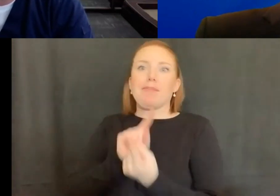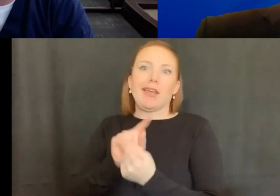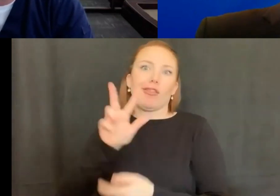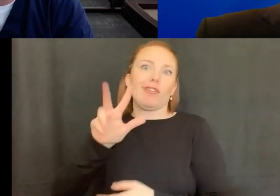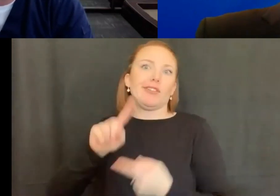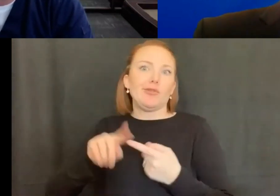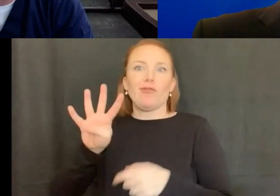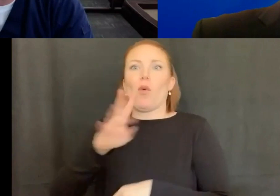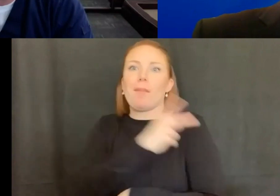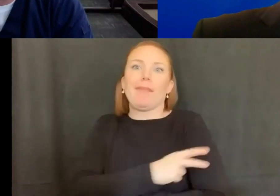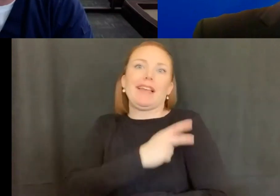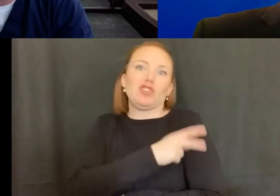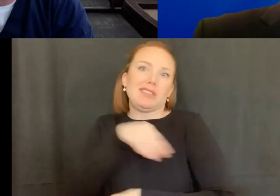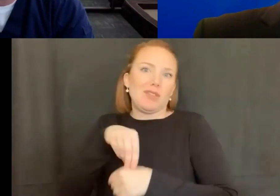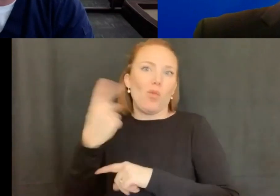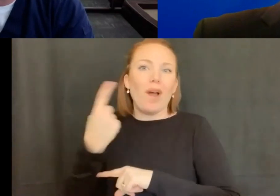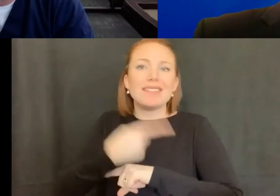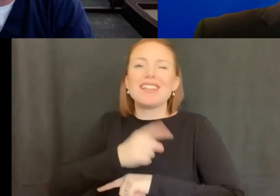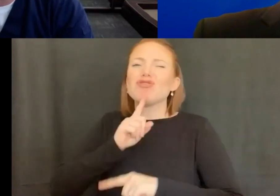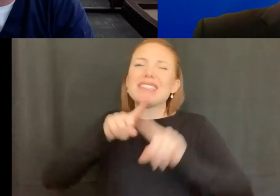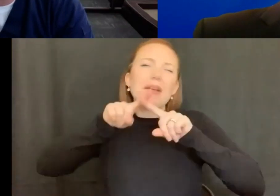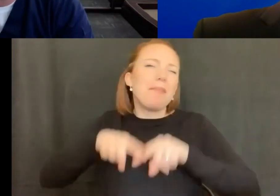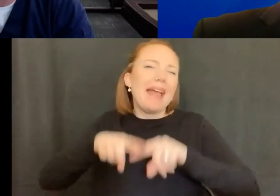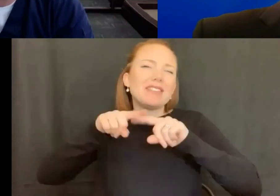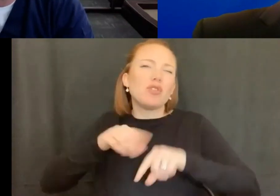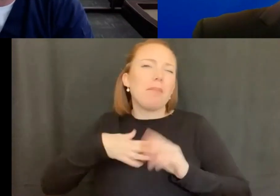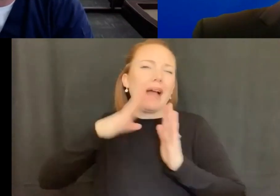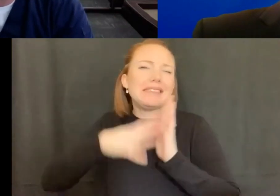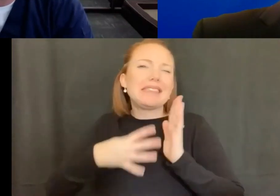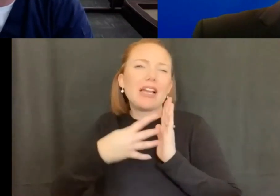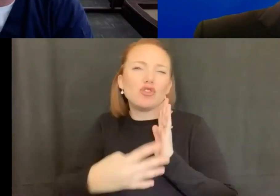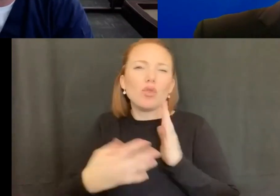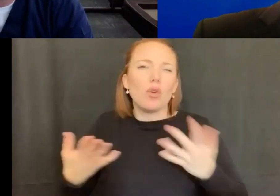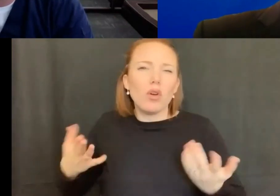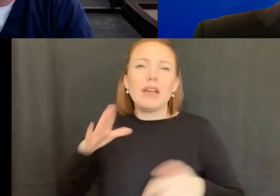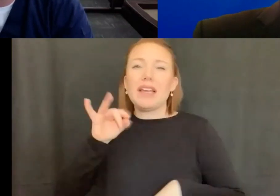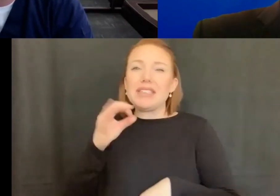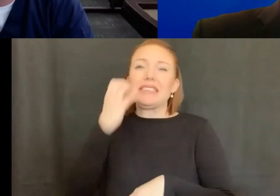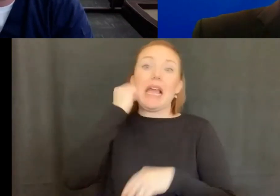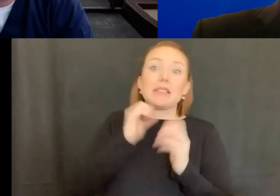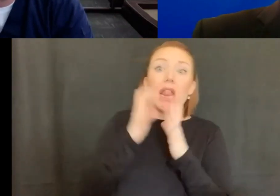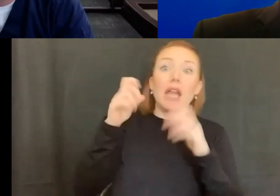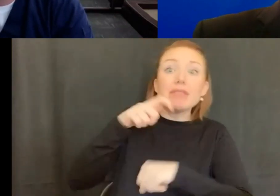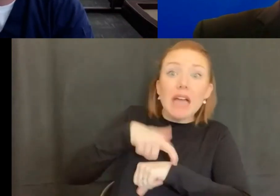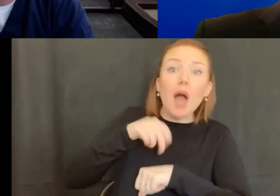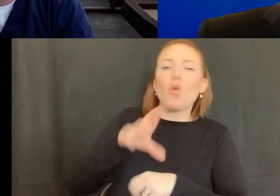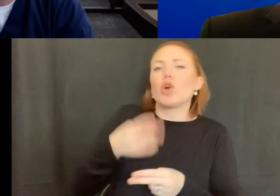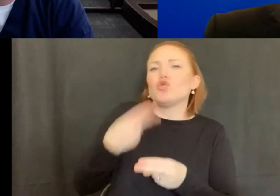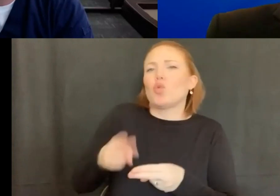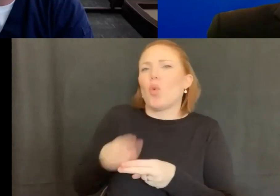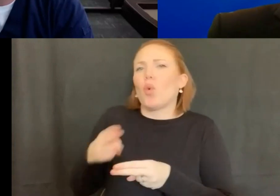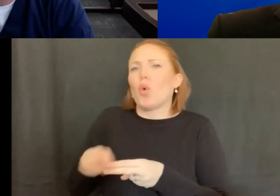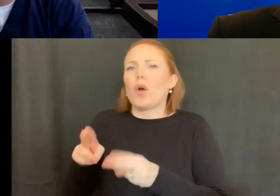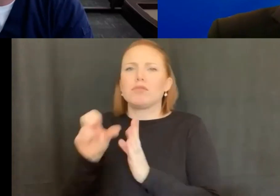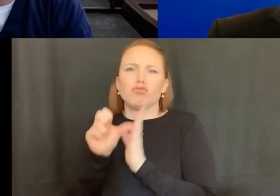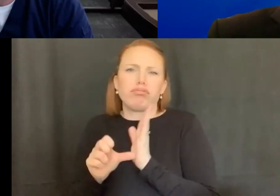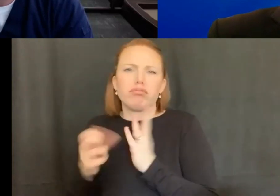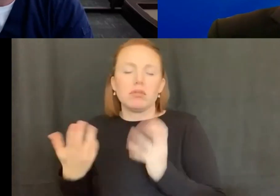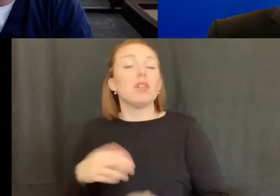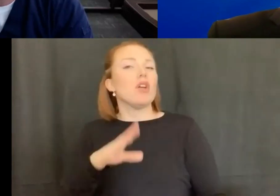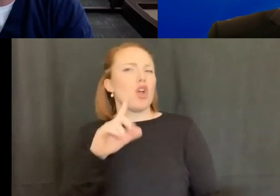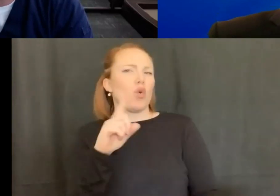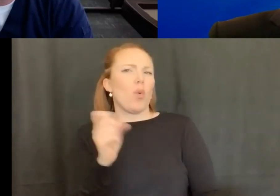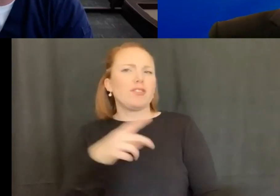just kind of depends on what is scheduled for that day. Sure. Interesting question here from Pamela Smith.